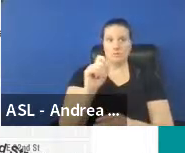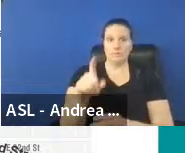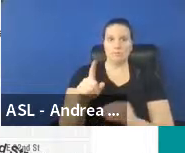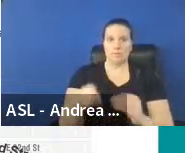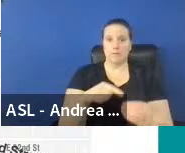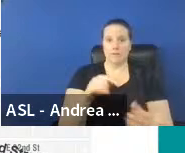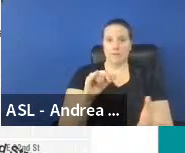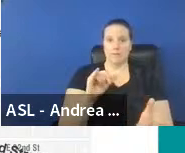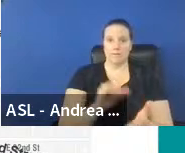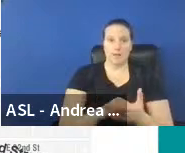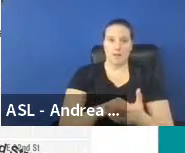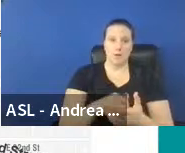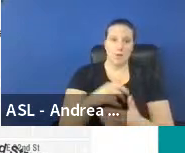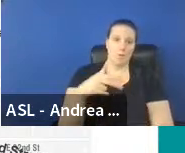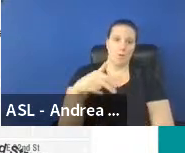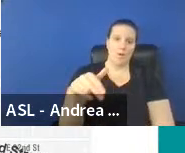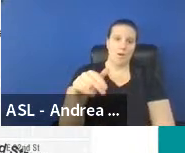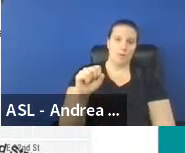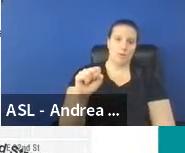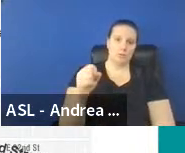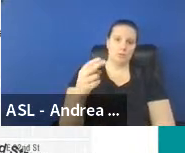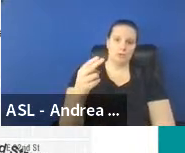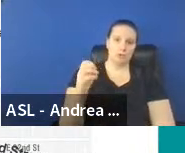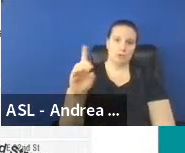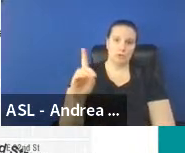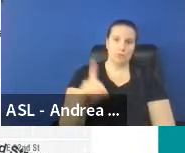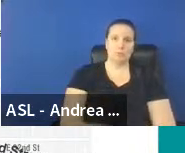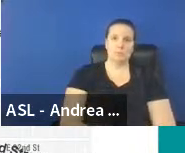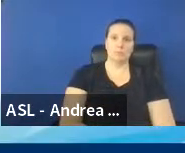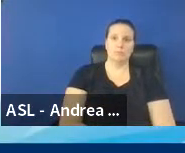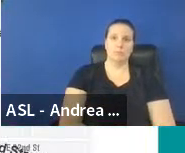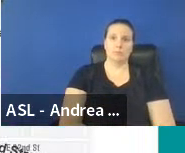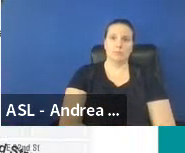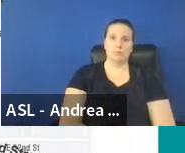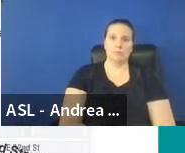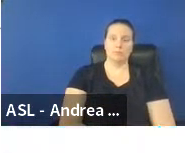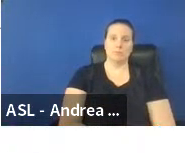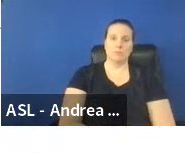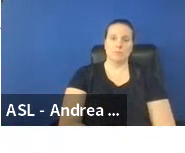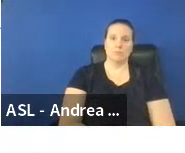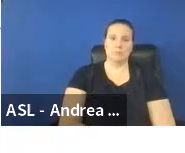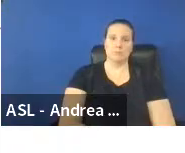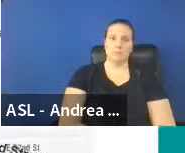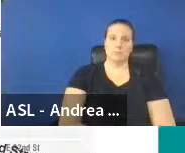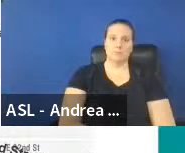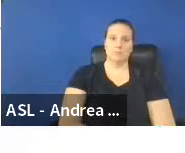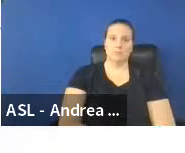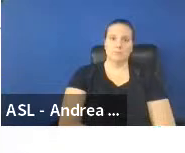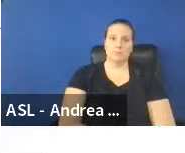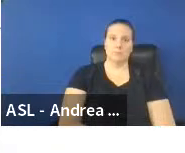the walk sheds. That was a couple of slides forward, if I'm not mistaken.